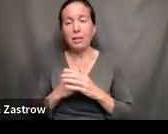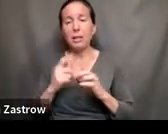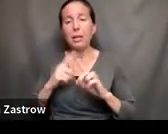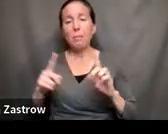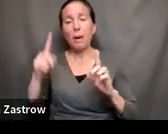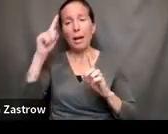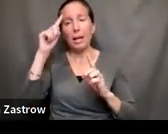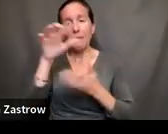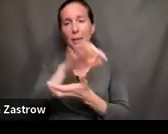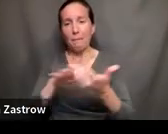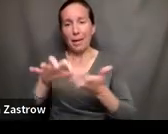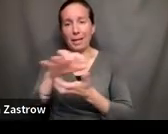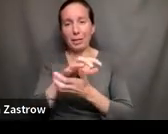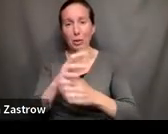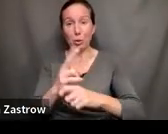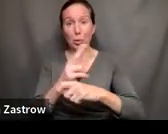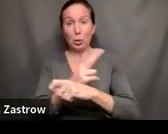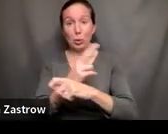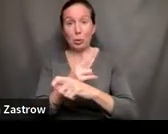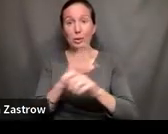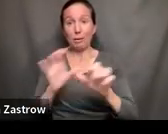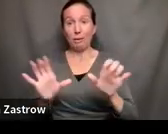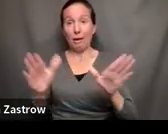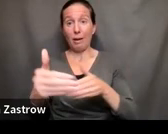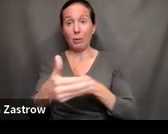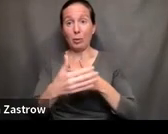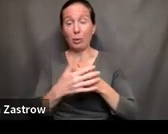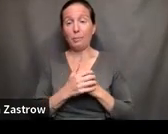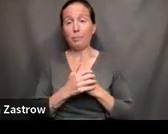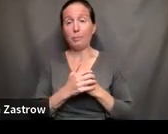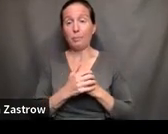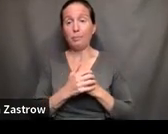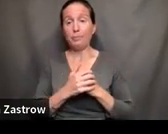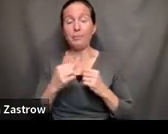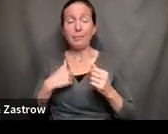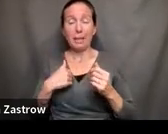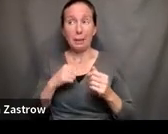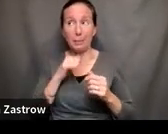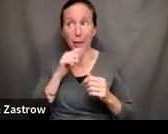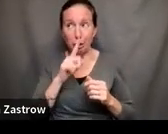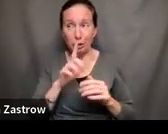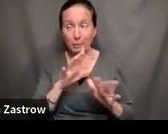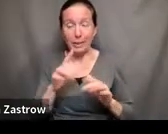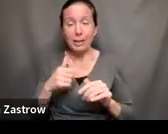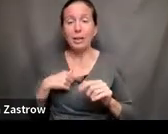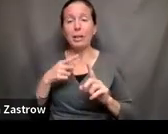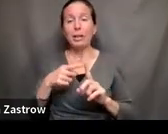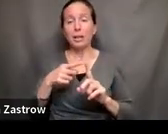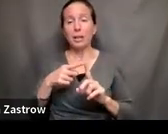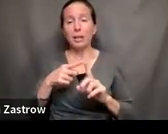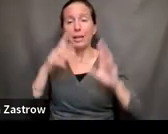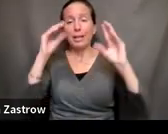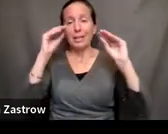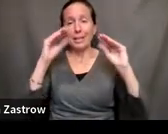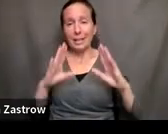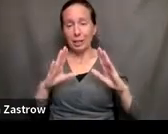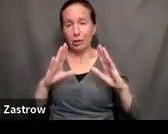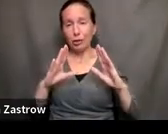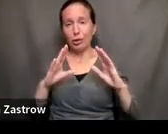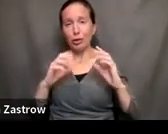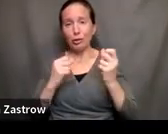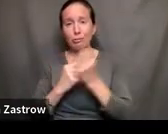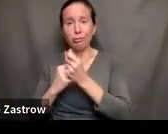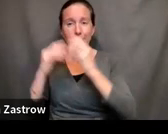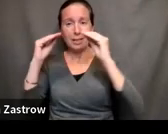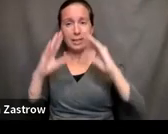use classroom, I don't know if I should say this or not, but I'm going to say it anyway. Teachers Pay Teachers does have some great editable